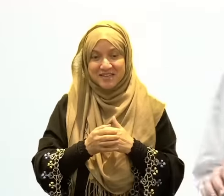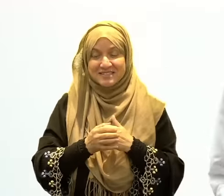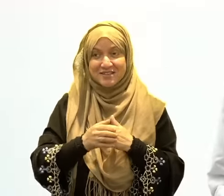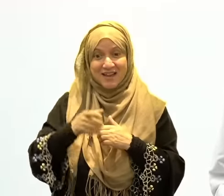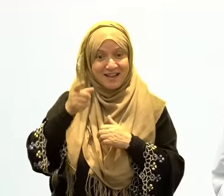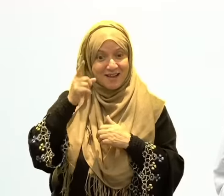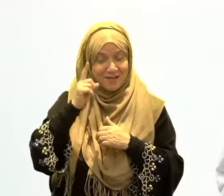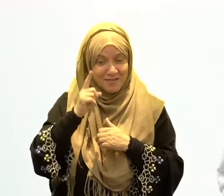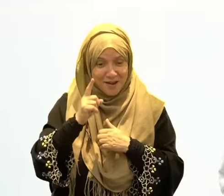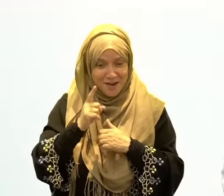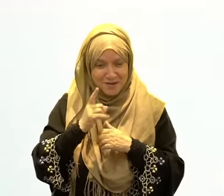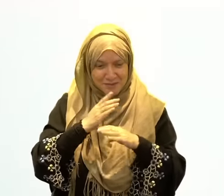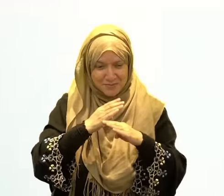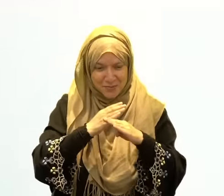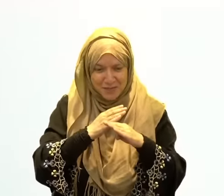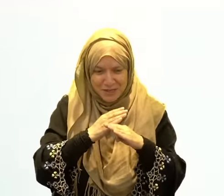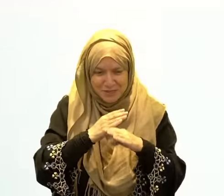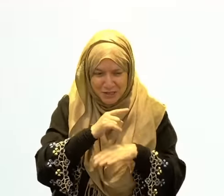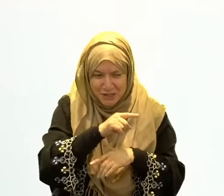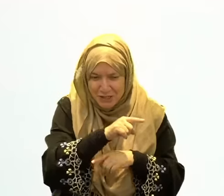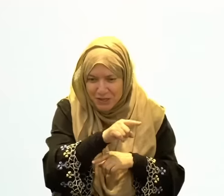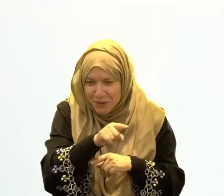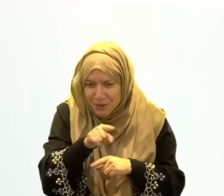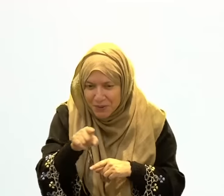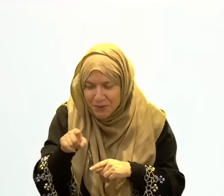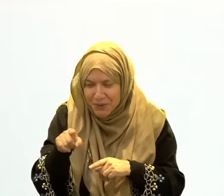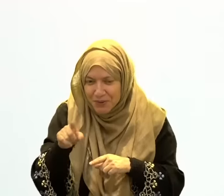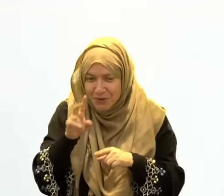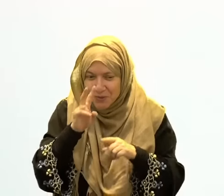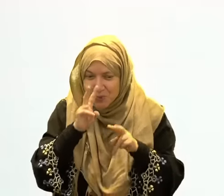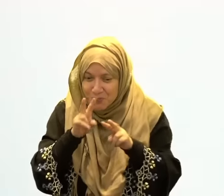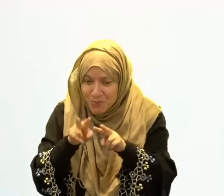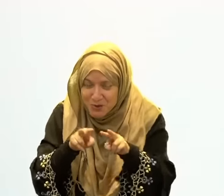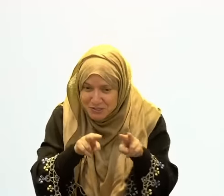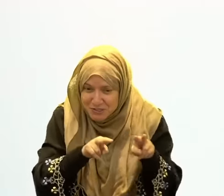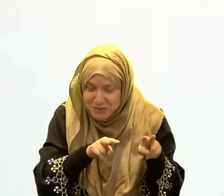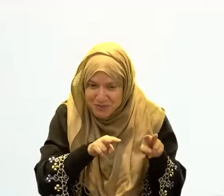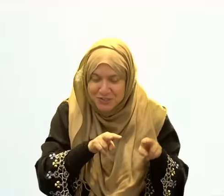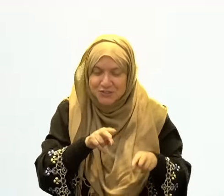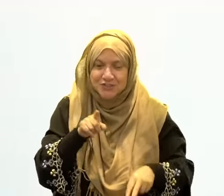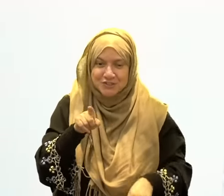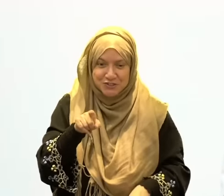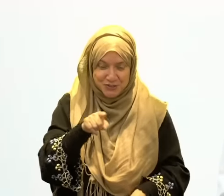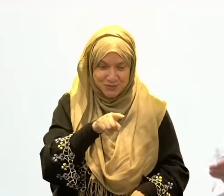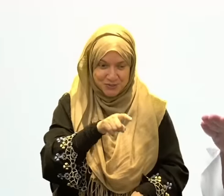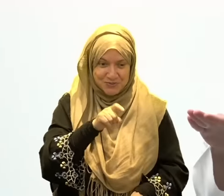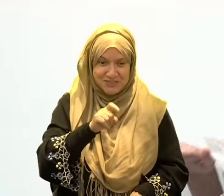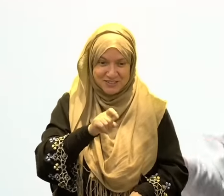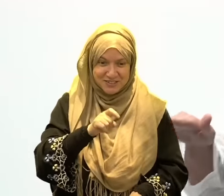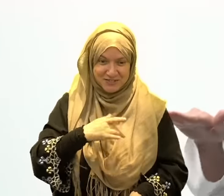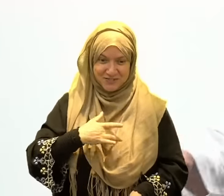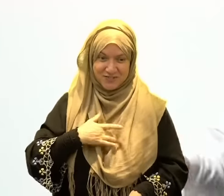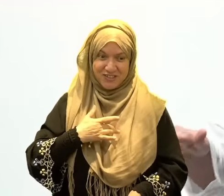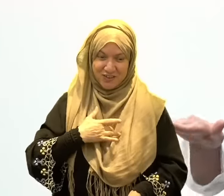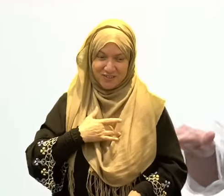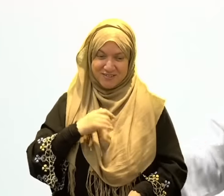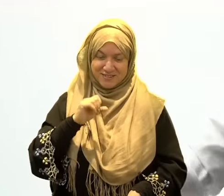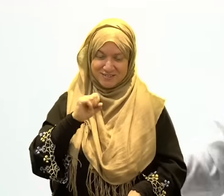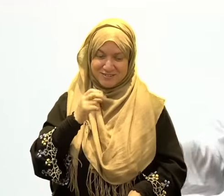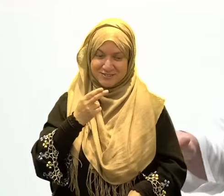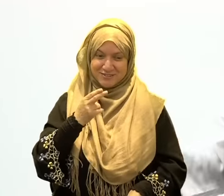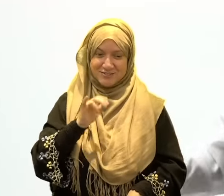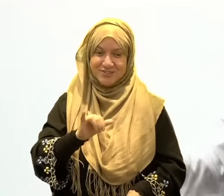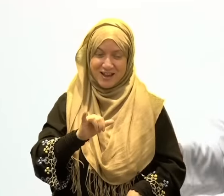their desire for Jannah. But the greatest reward in Jannah to them was getting to see Allah subhanahu wa ta'ala. And their greatest fear of